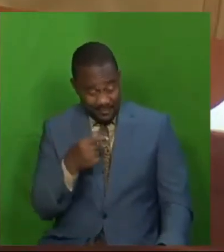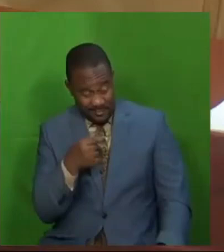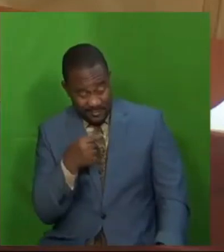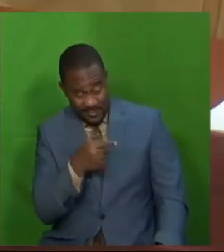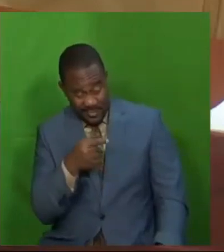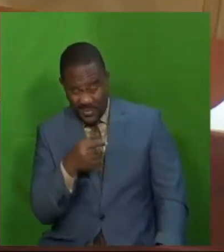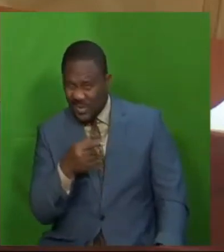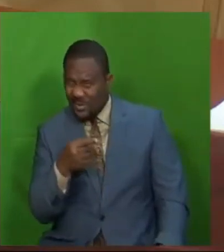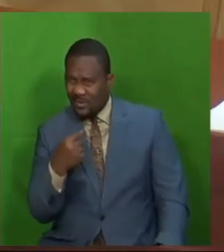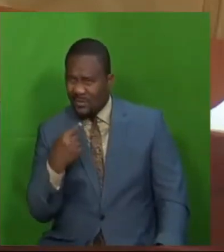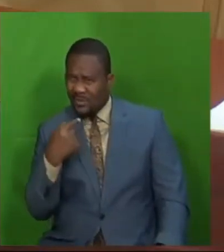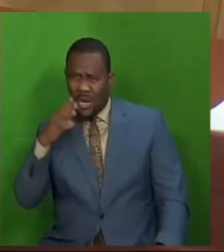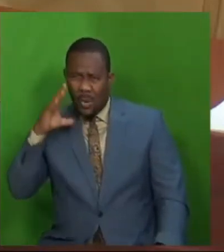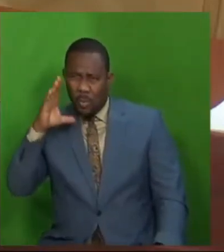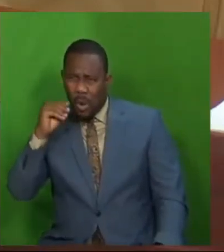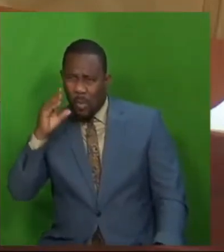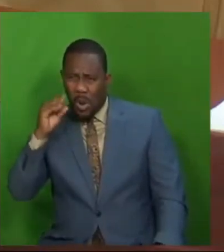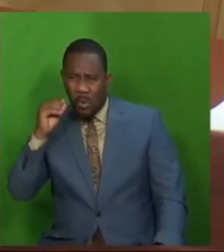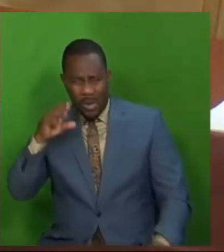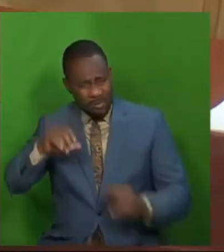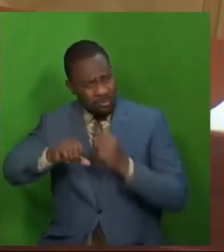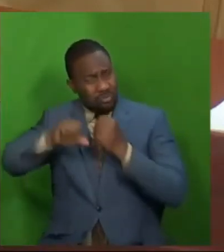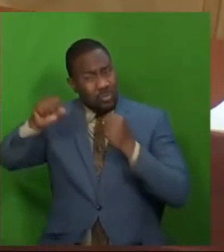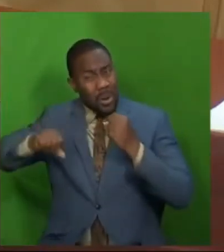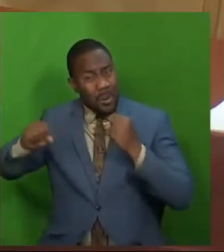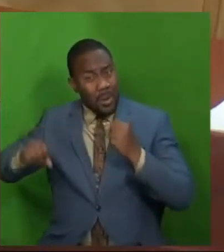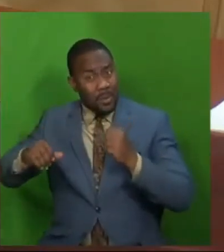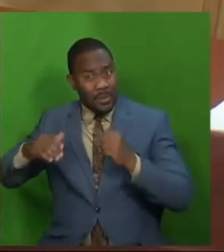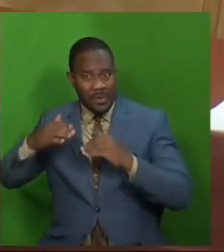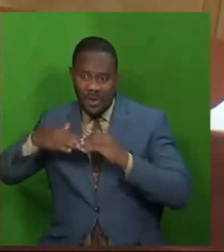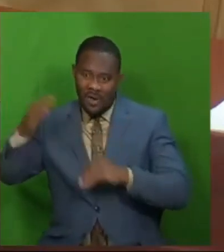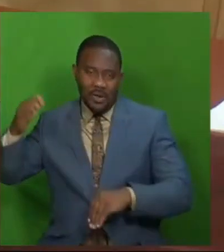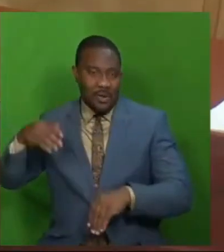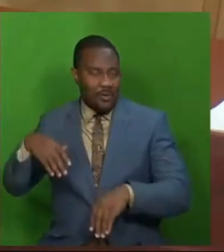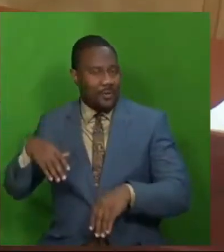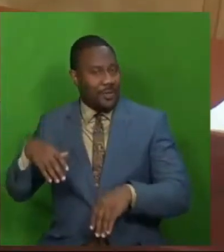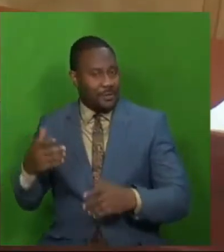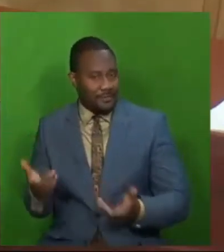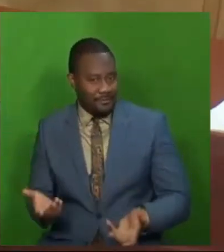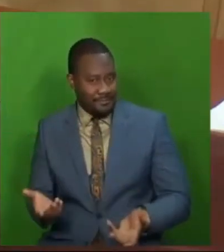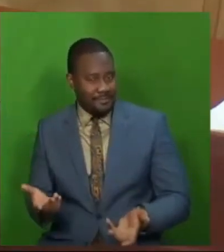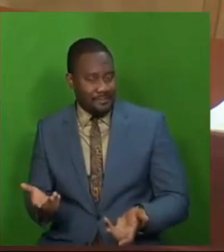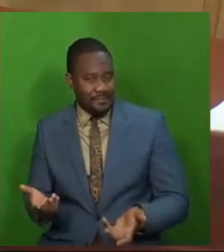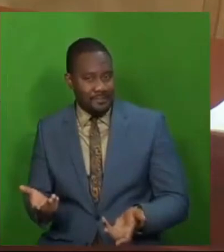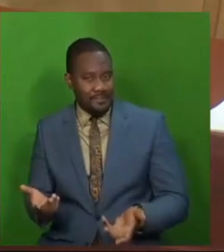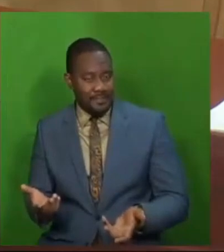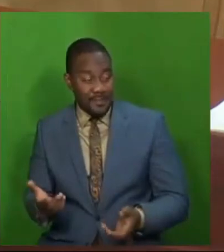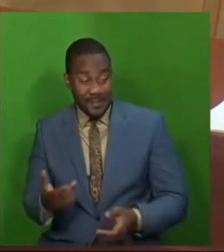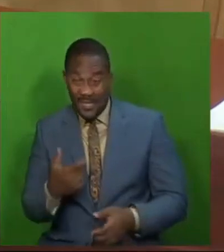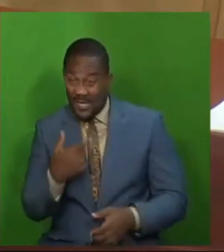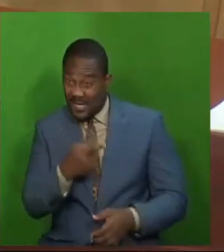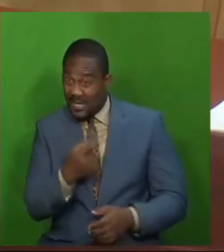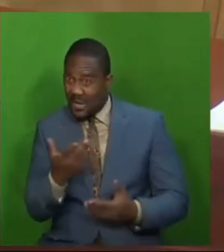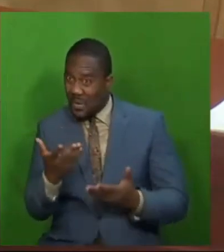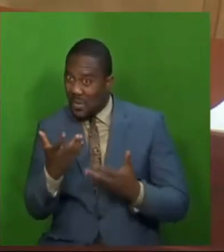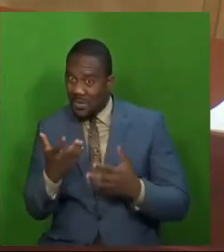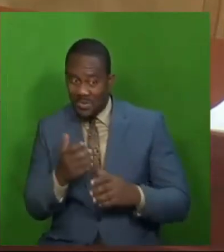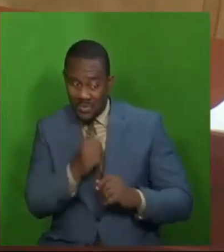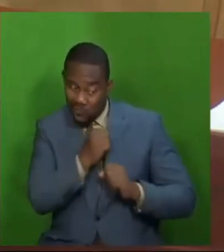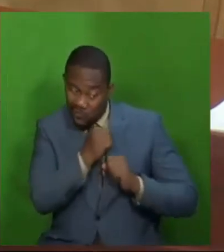more than the time allotted him, deliberately he wants to invite people so that he have the opportunity to